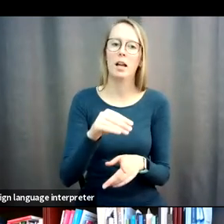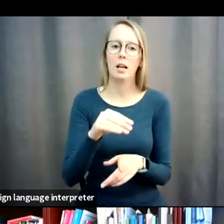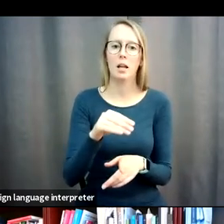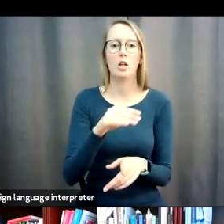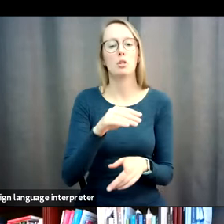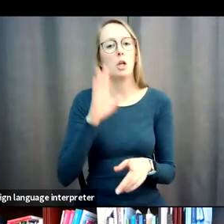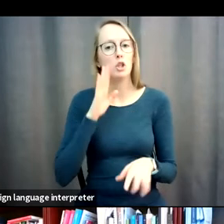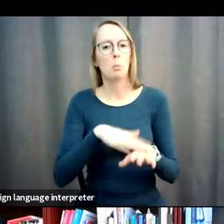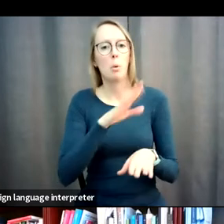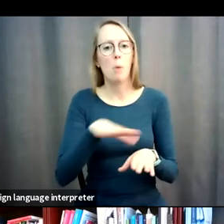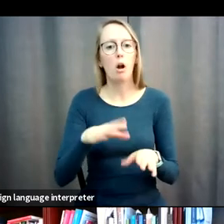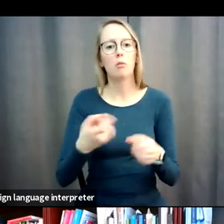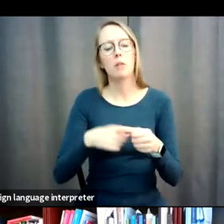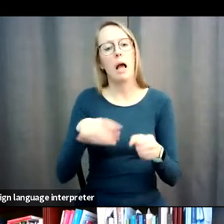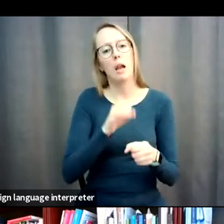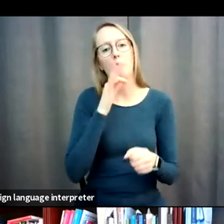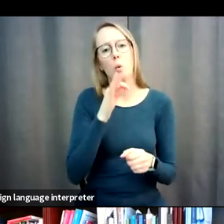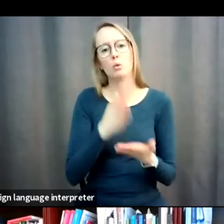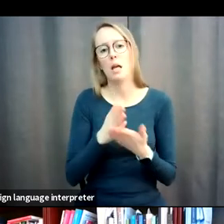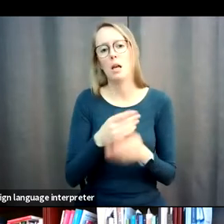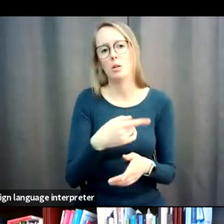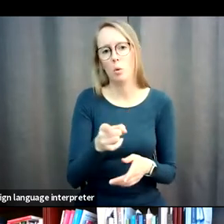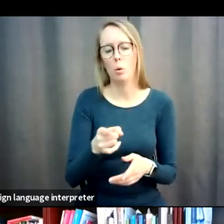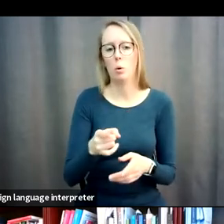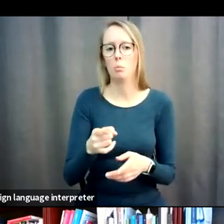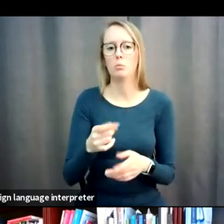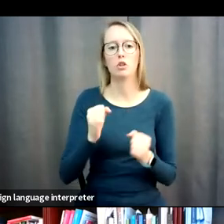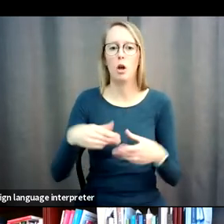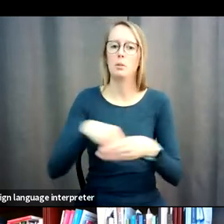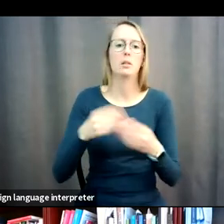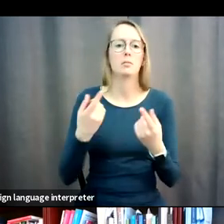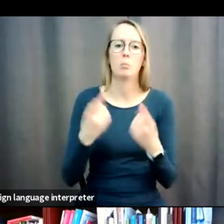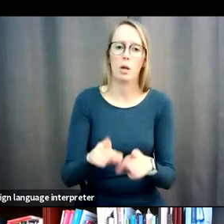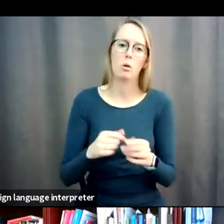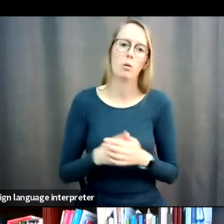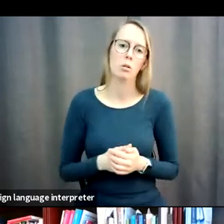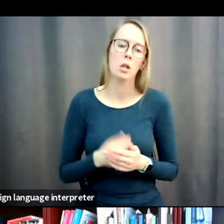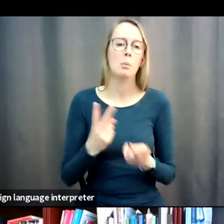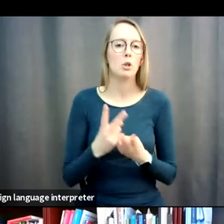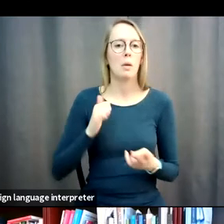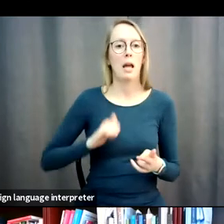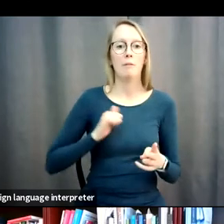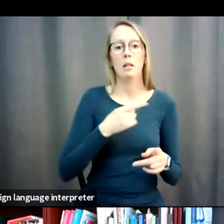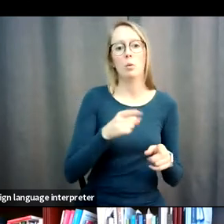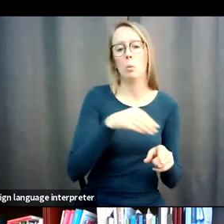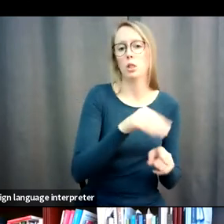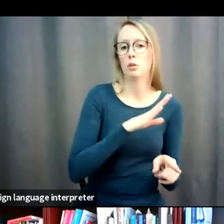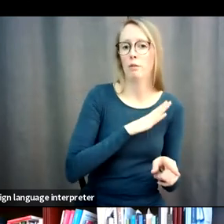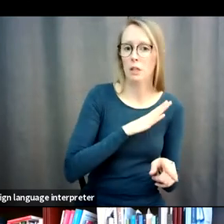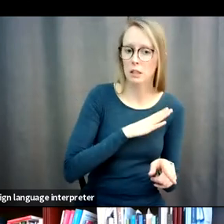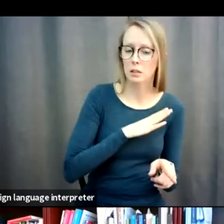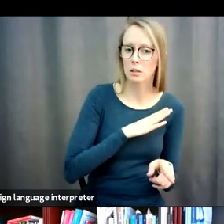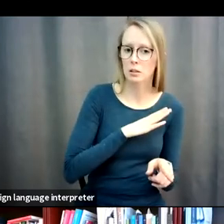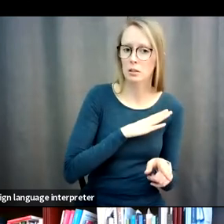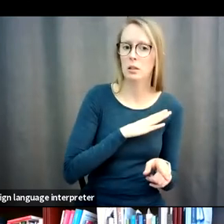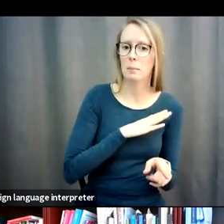matters concerning them are effectively implemented. So using the existing safeguards that are already there,